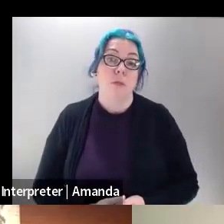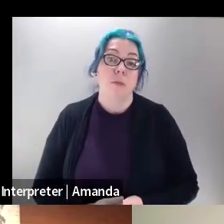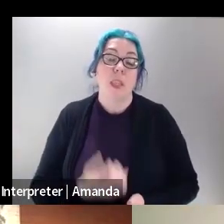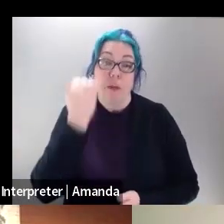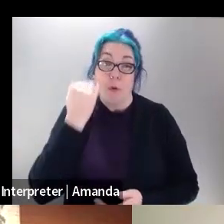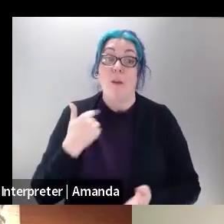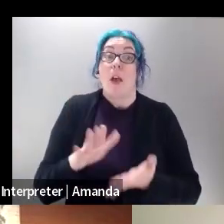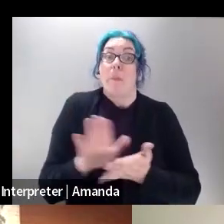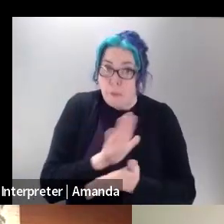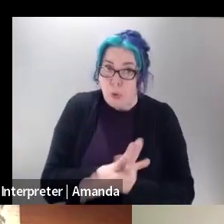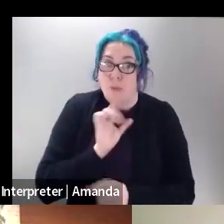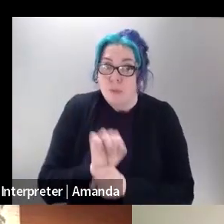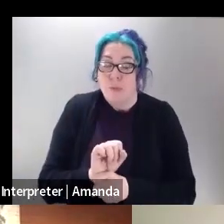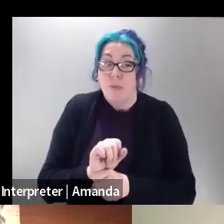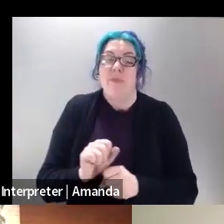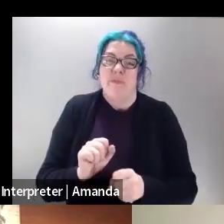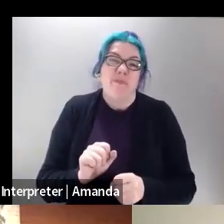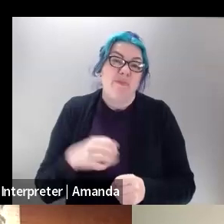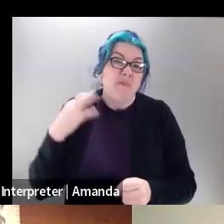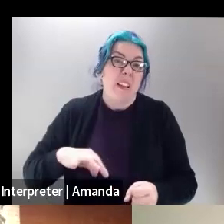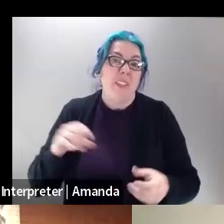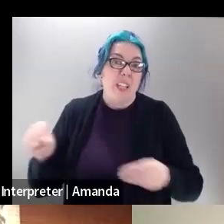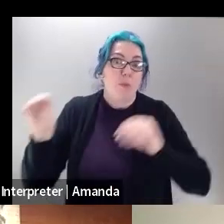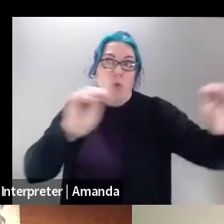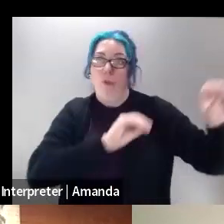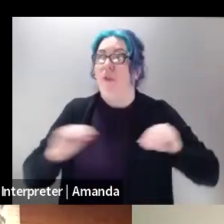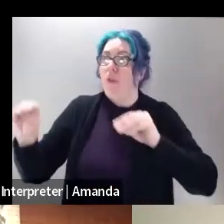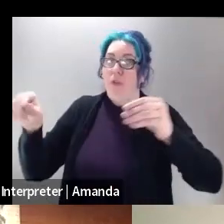I try my hardest